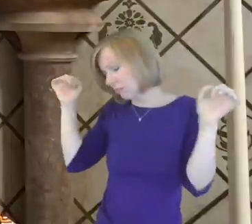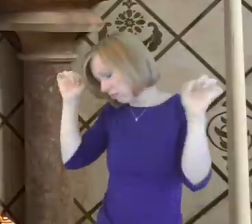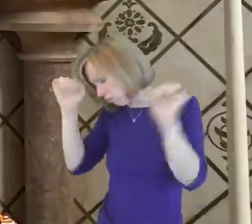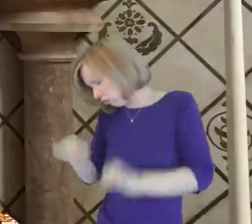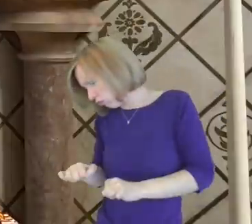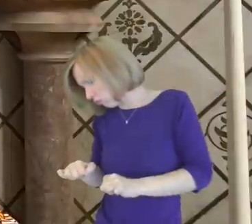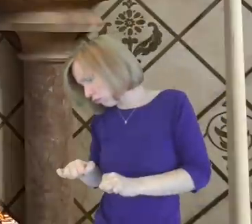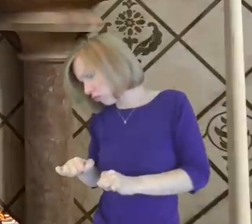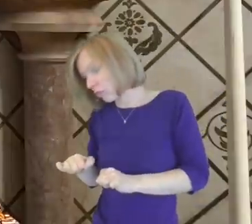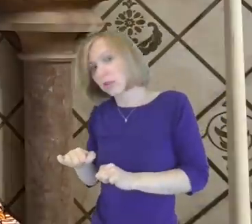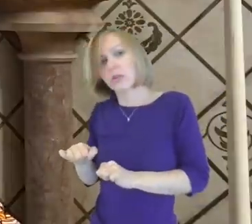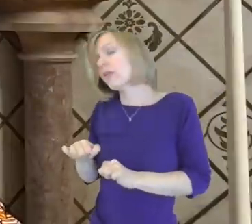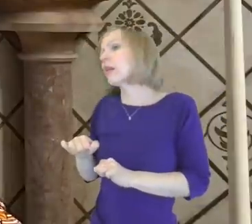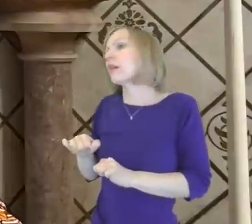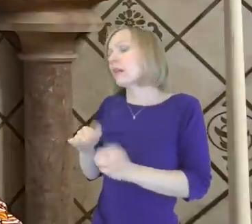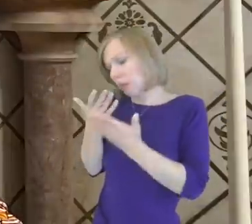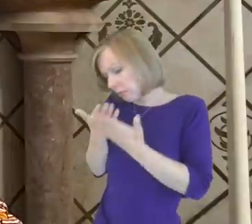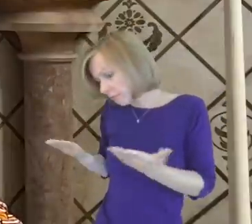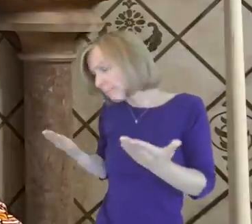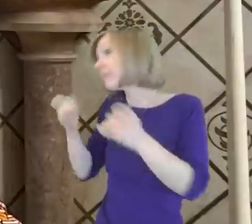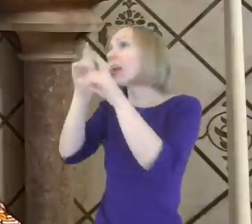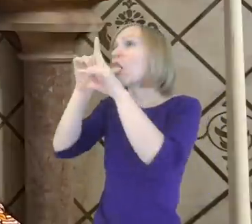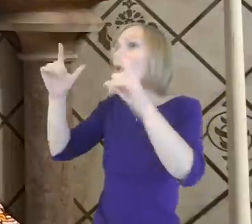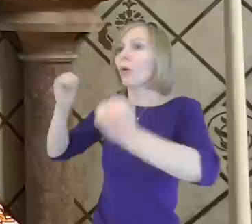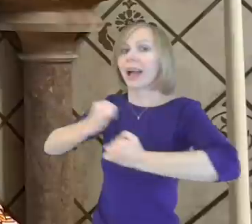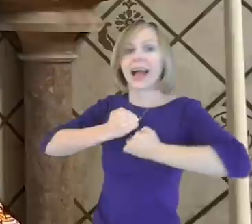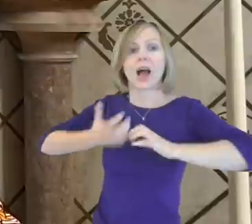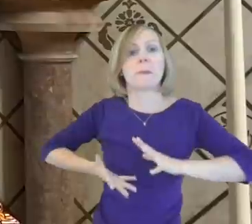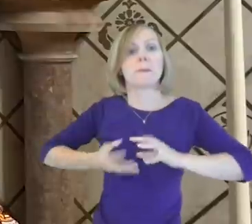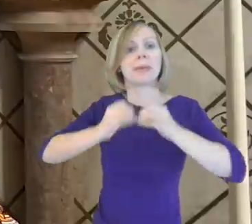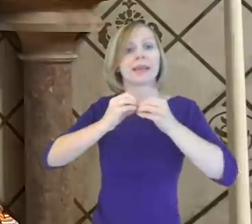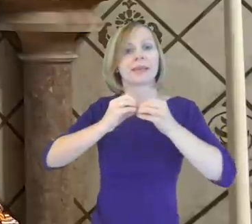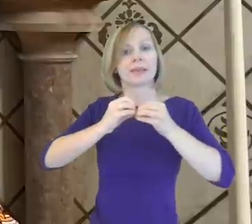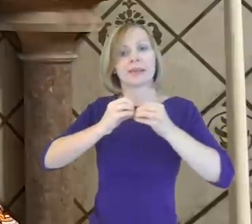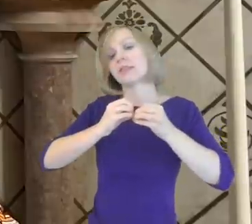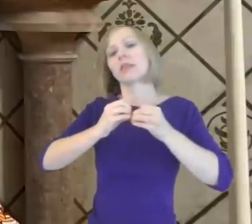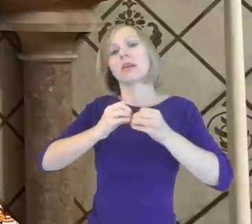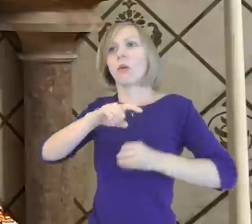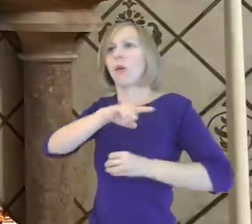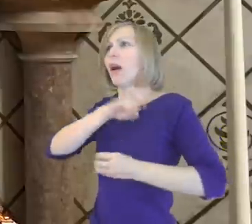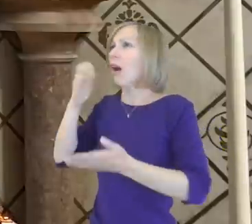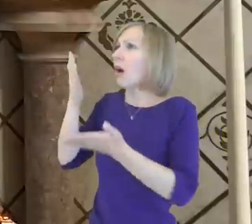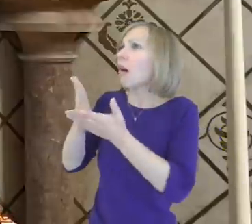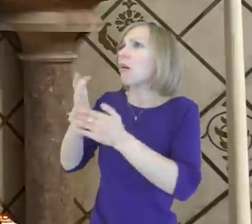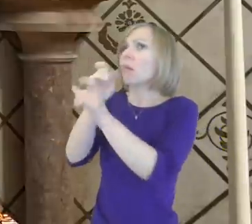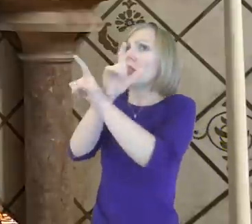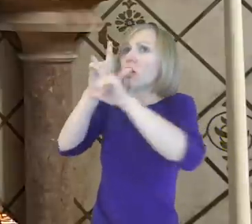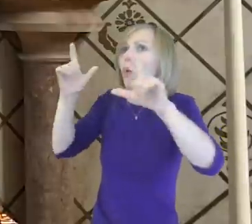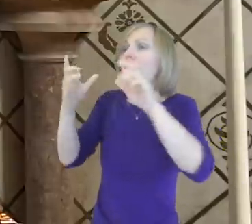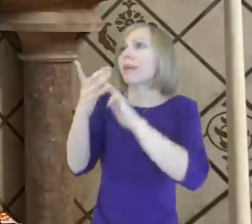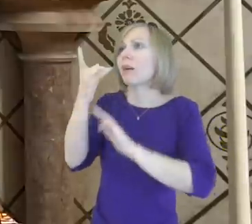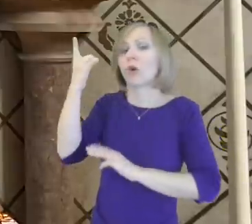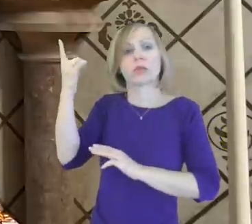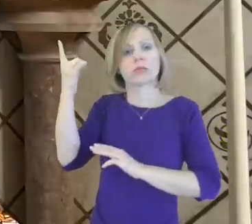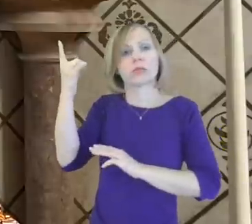down and kneel before the Lord our Maker. For he is the Lord our God, and we